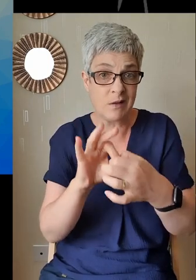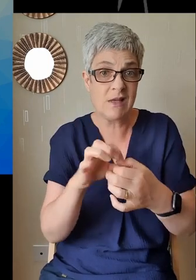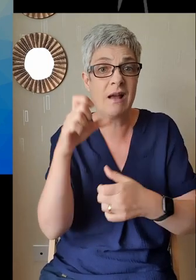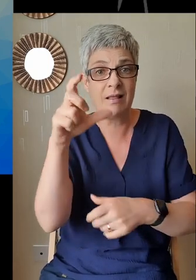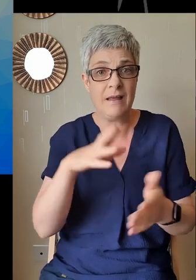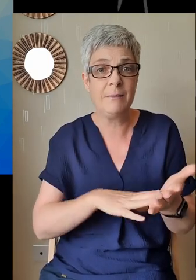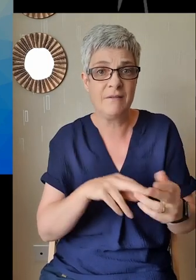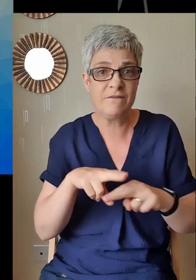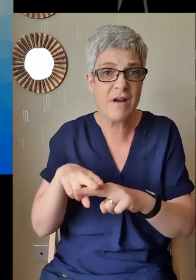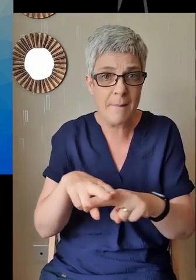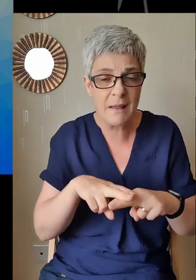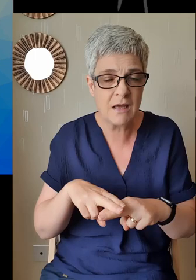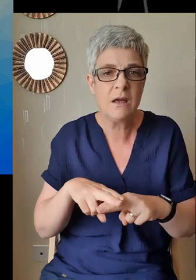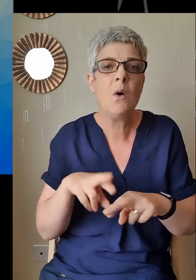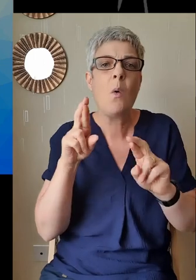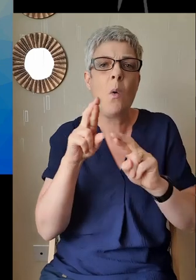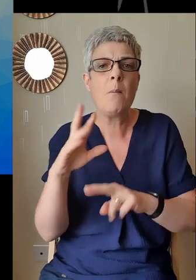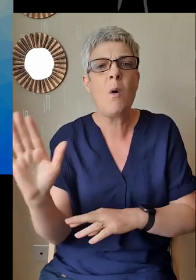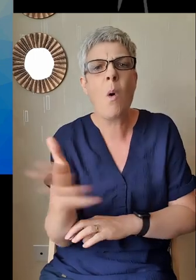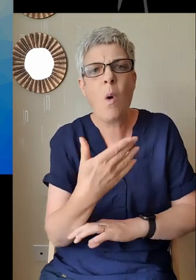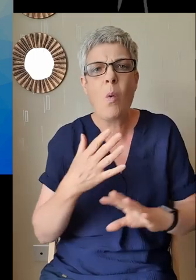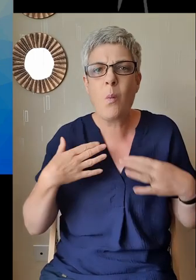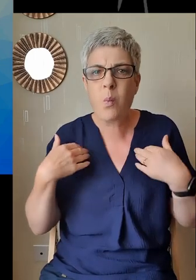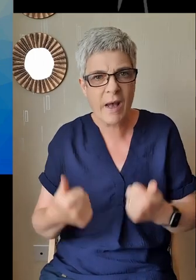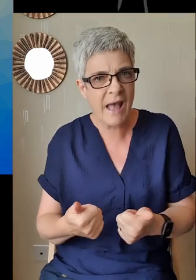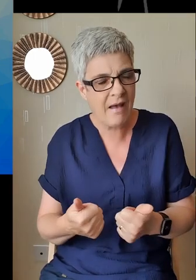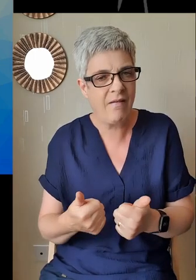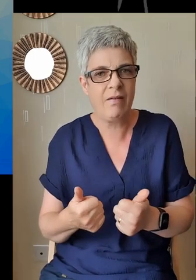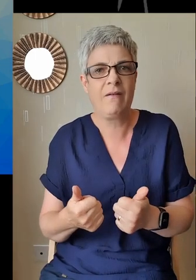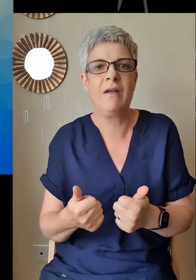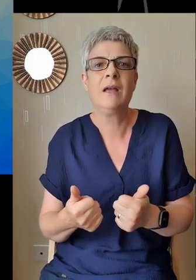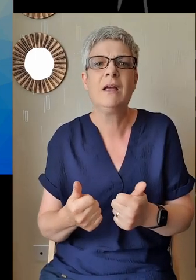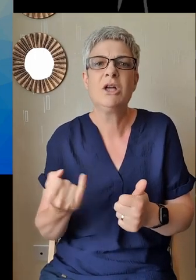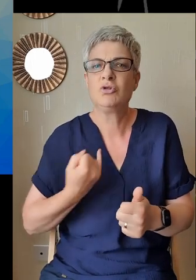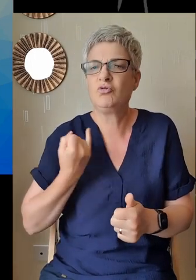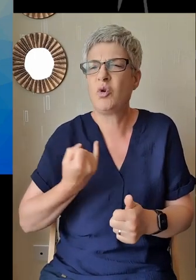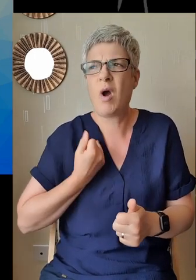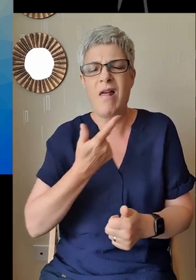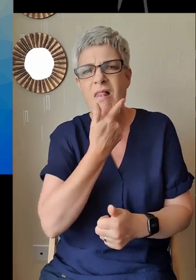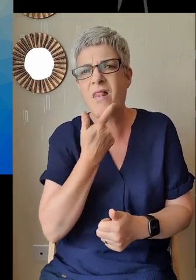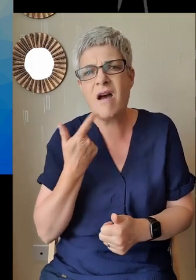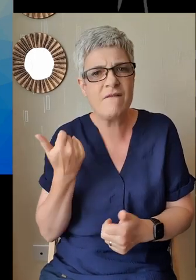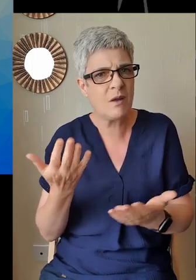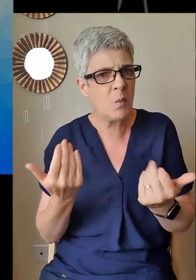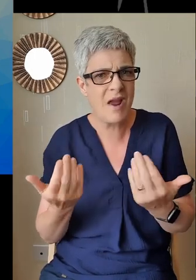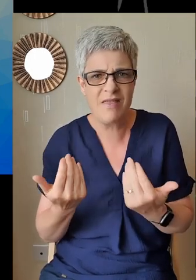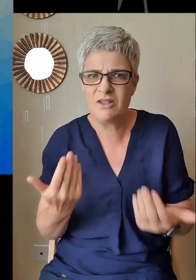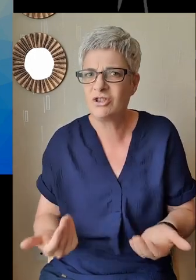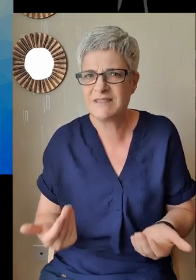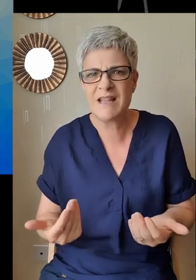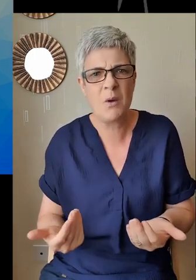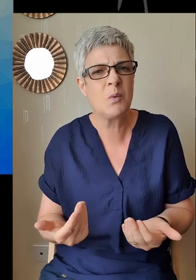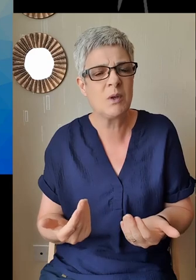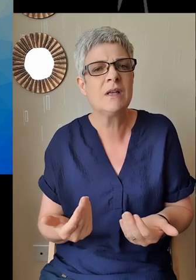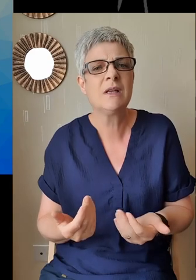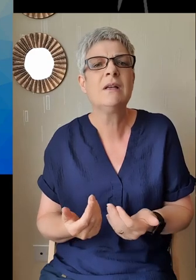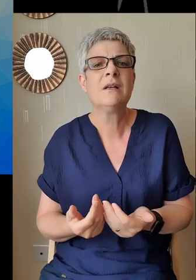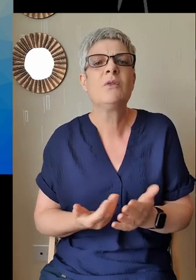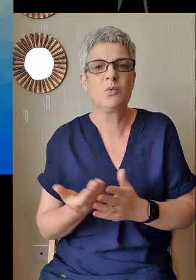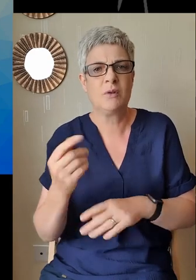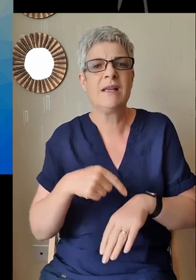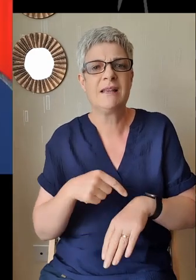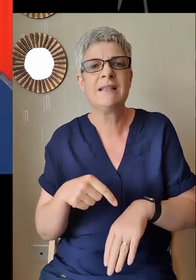Claremont. And I hope you're all doing well and enjoying this lovely weather we're having during this